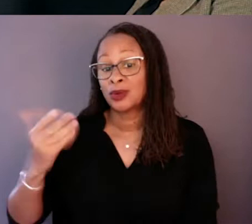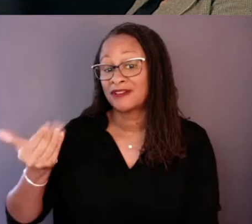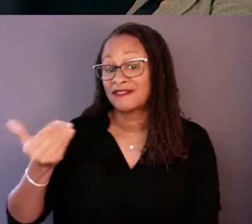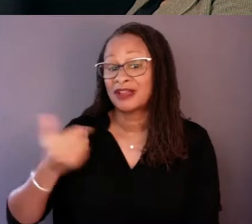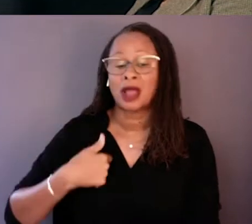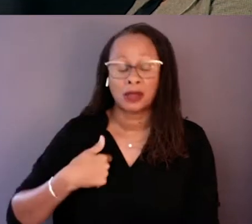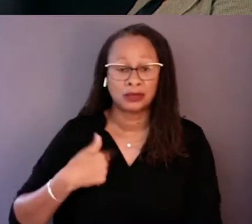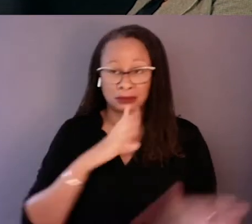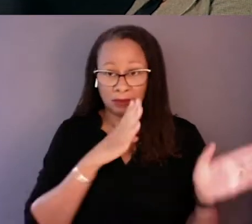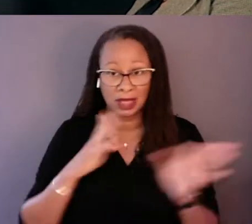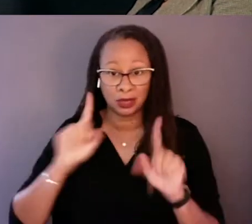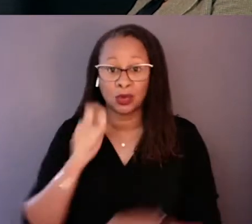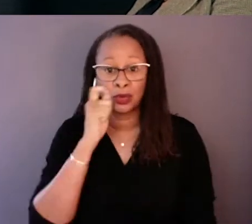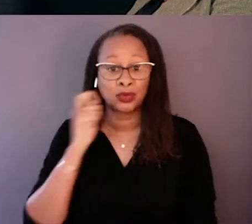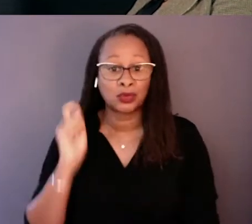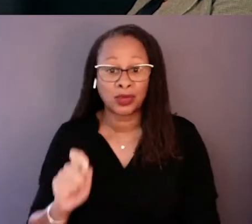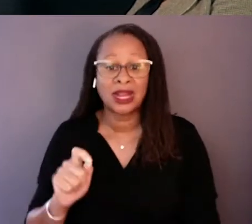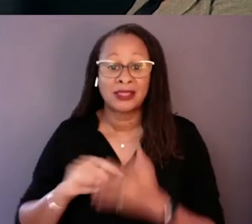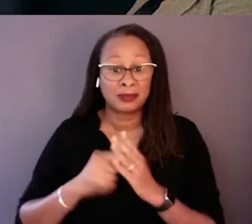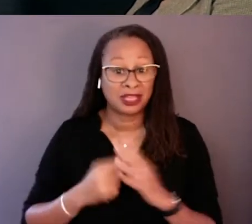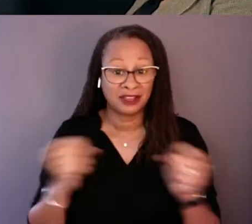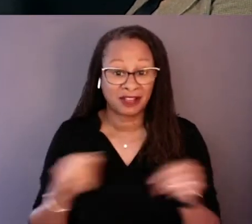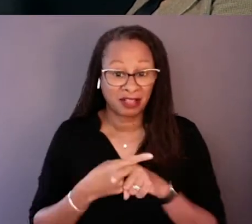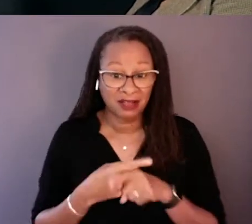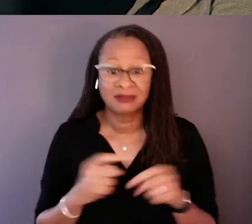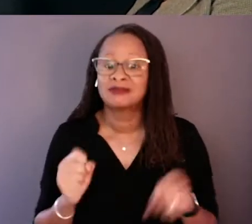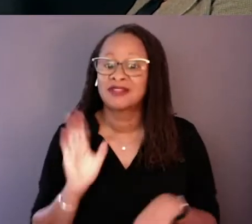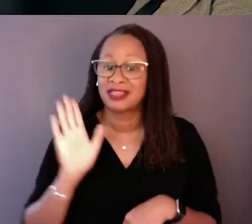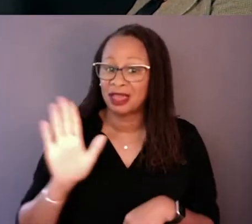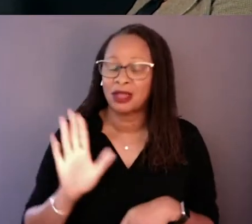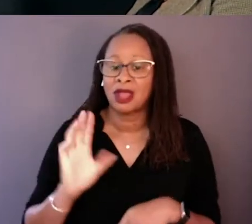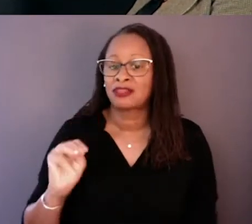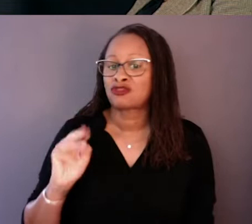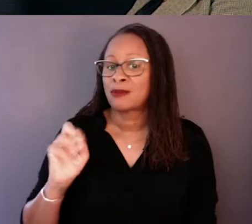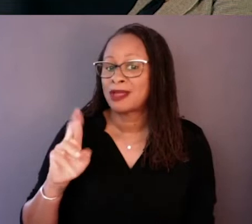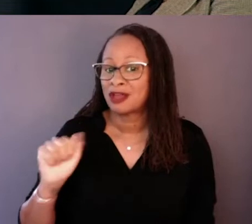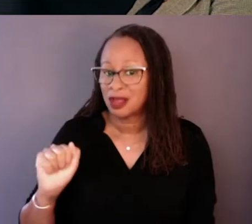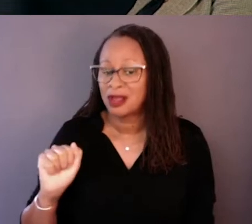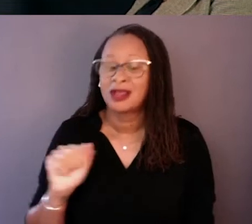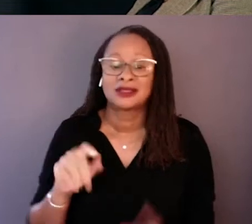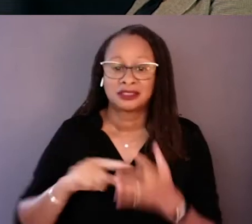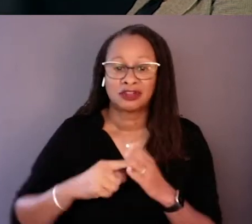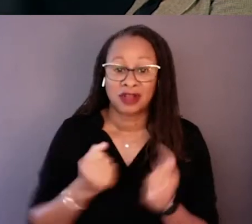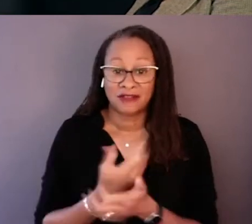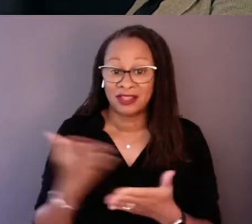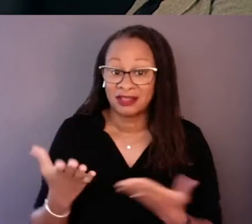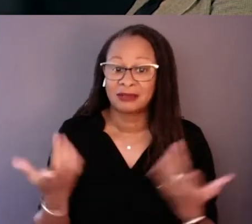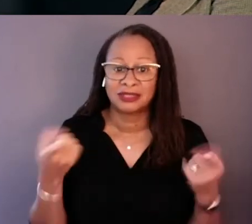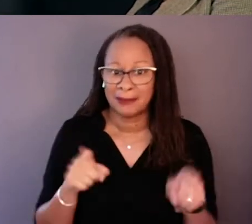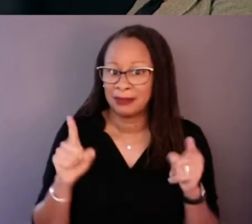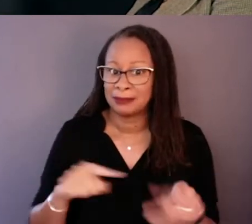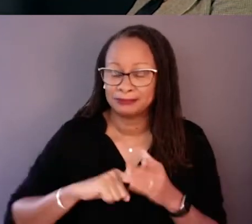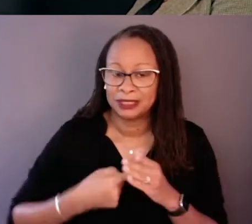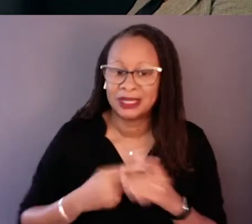Ukraine. It was the beginning of the conflict there, the Crimea story, everything that was starting to happen there. But